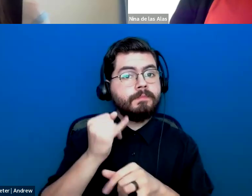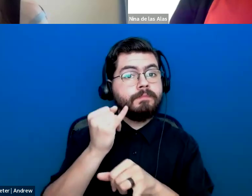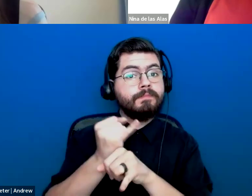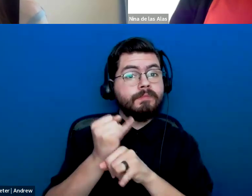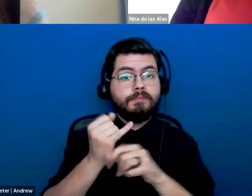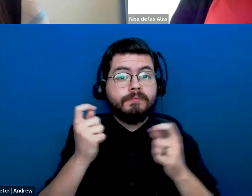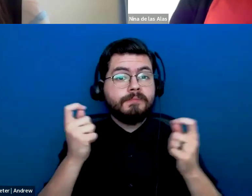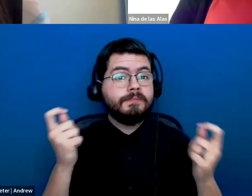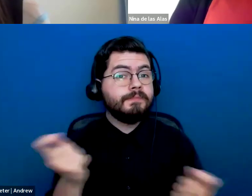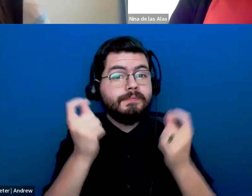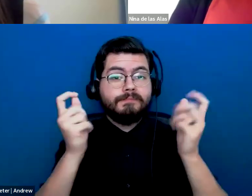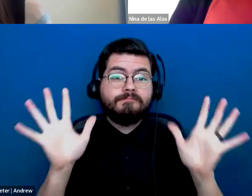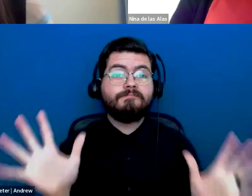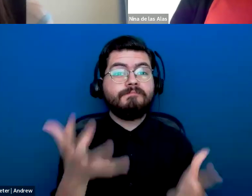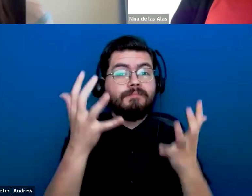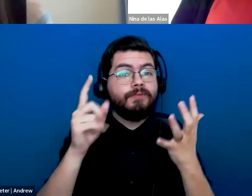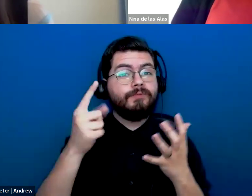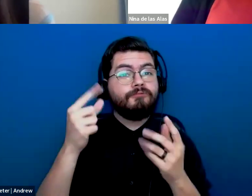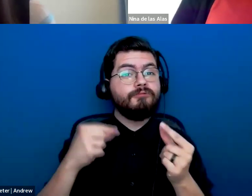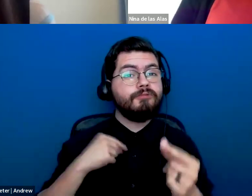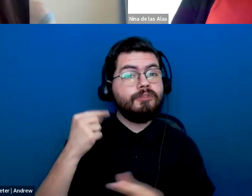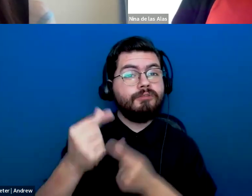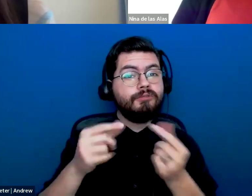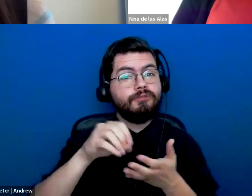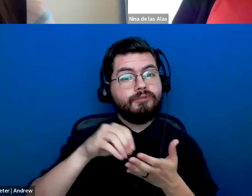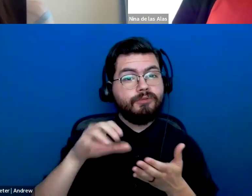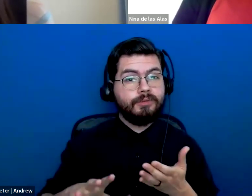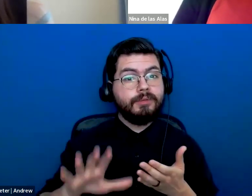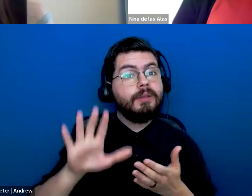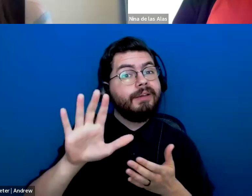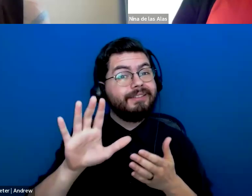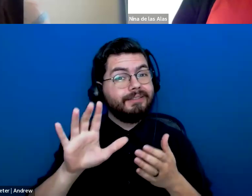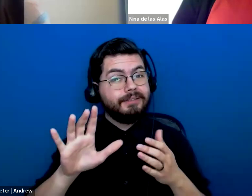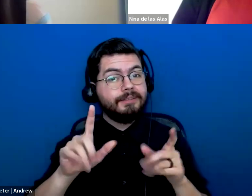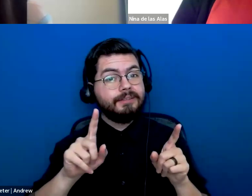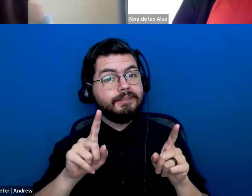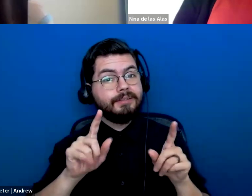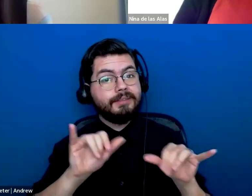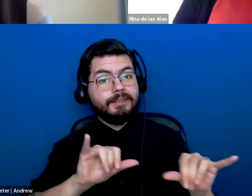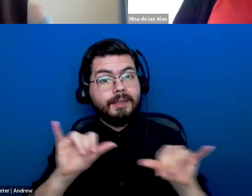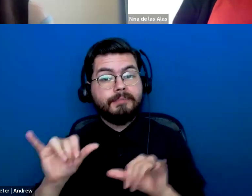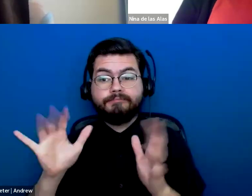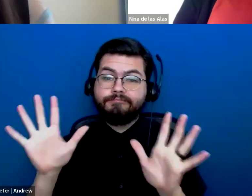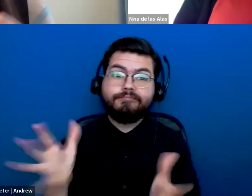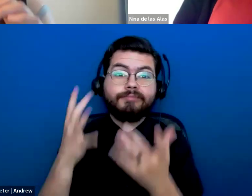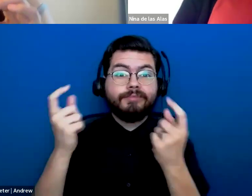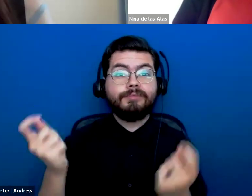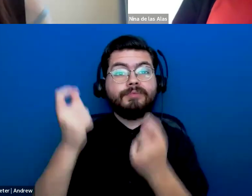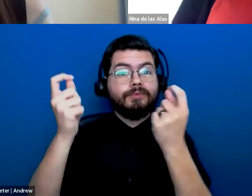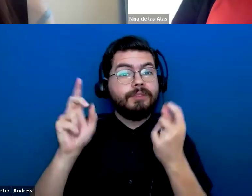generation students, but we do not see the same level of support or celebration for disability. And